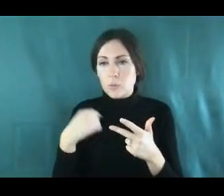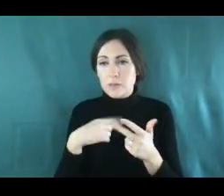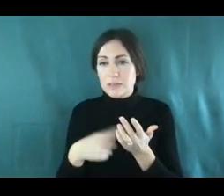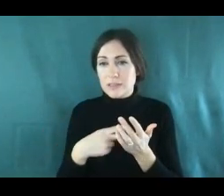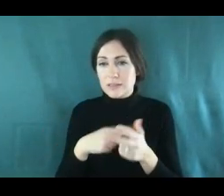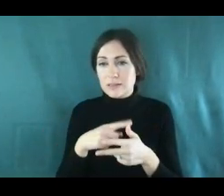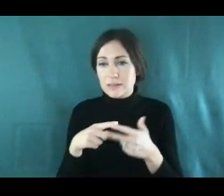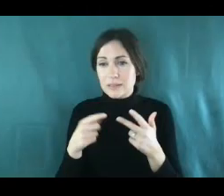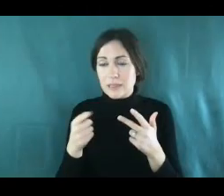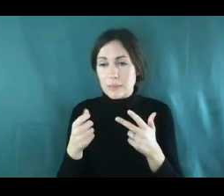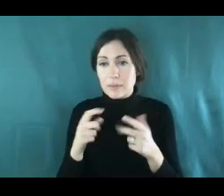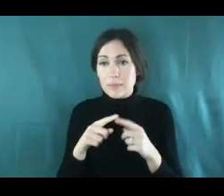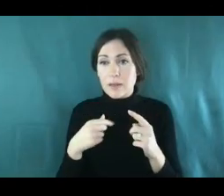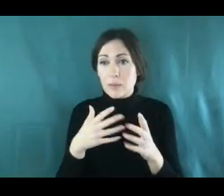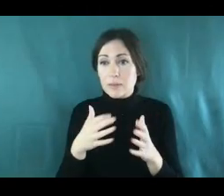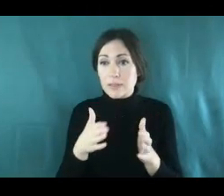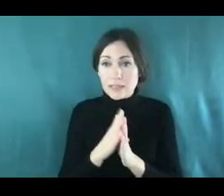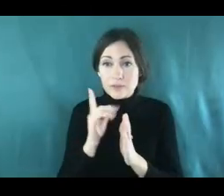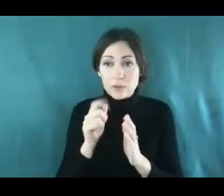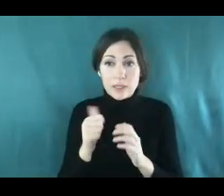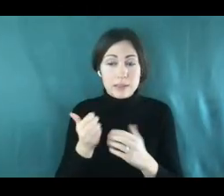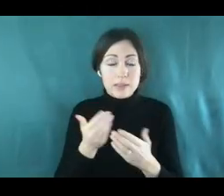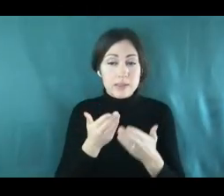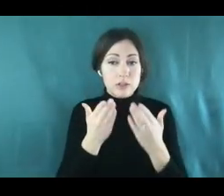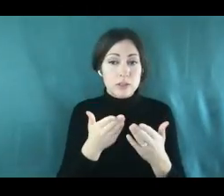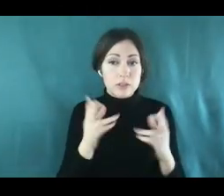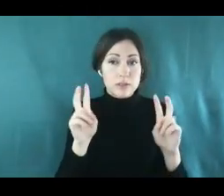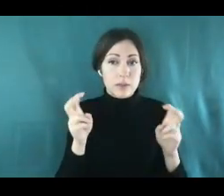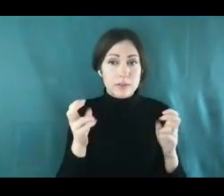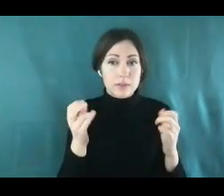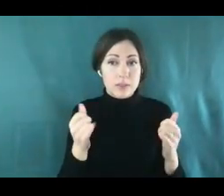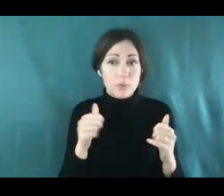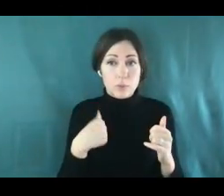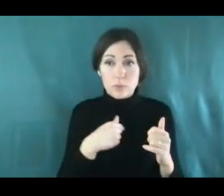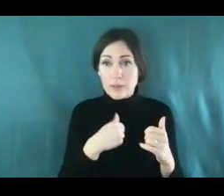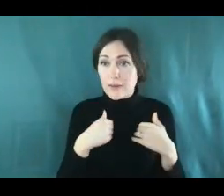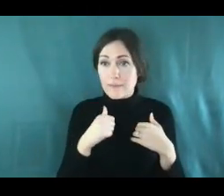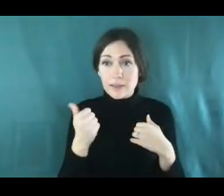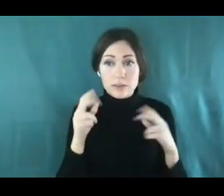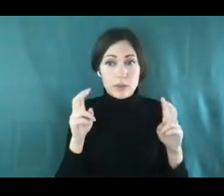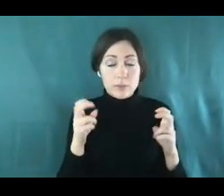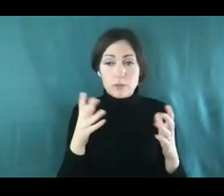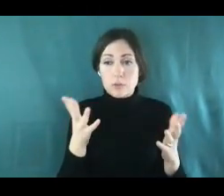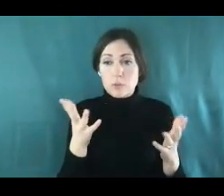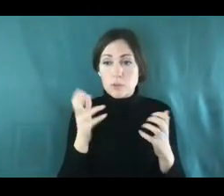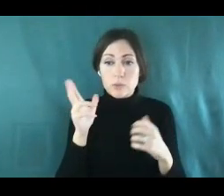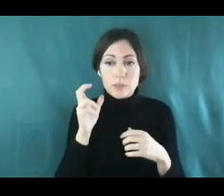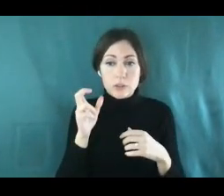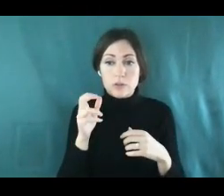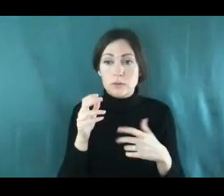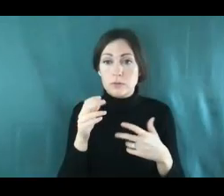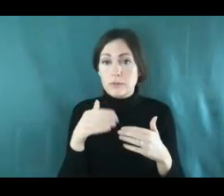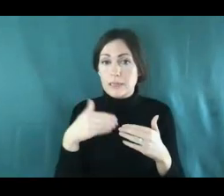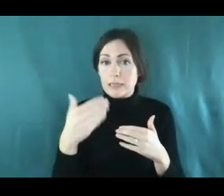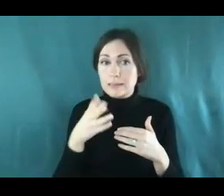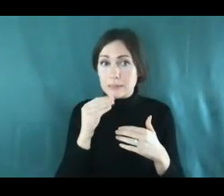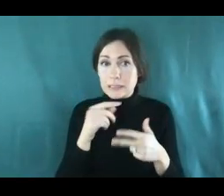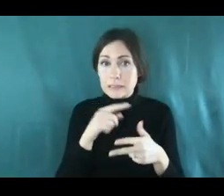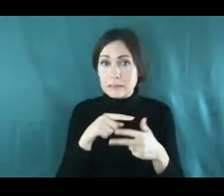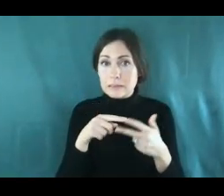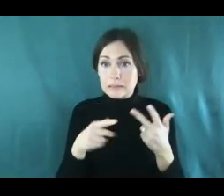would like to ask for any suggested topics at this time. Do we have any topics that we would like to hear at these upcoming meetings?